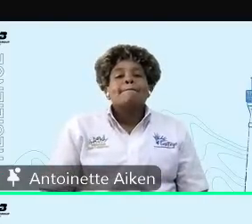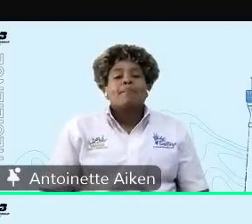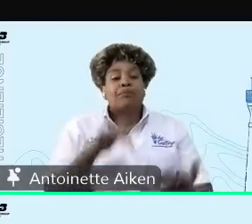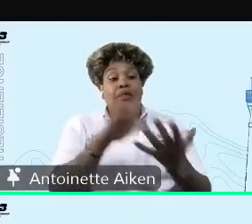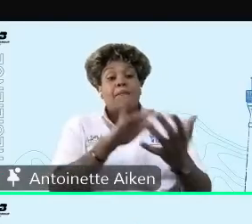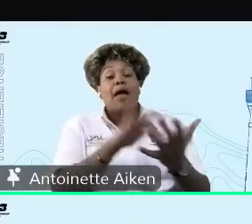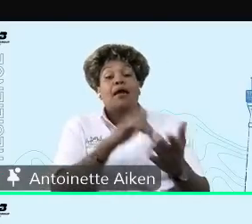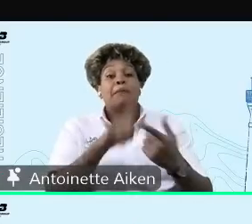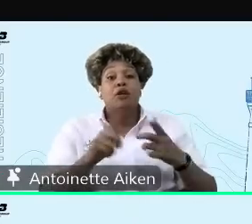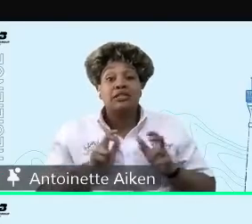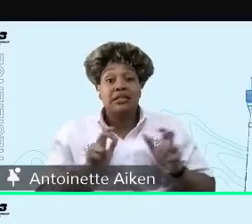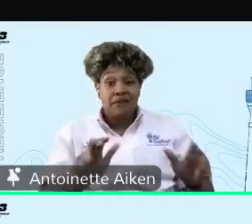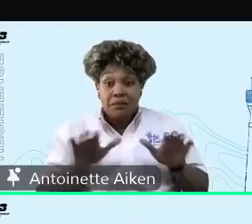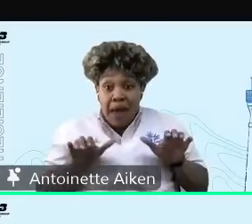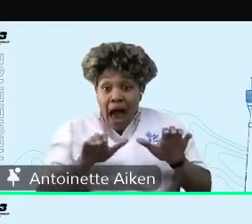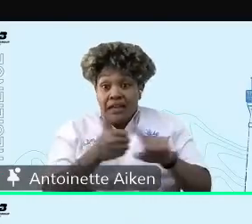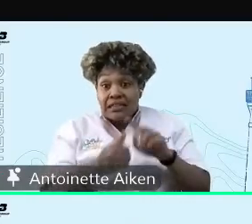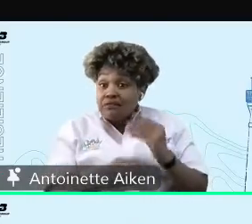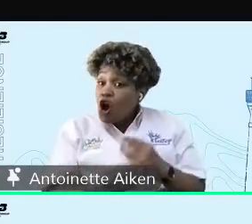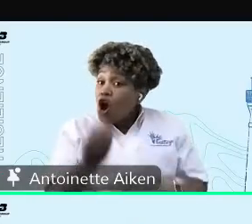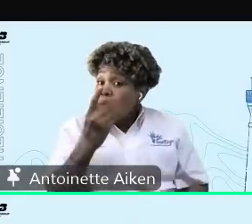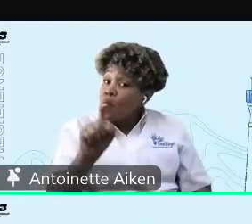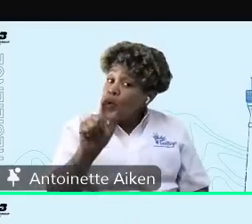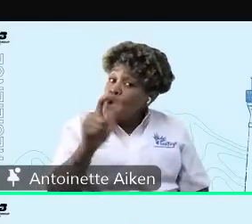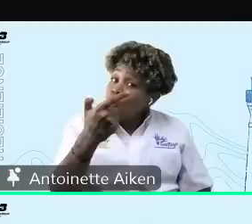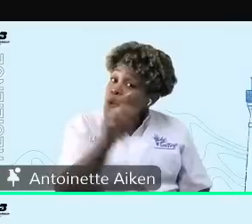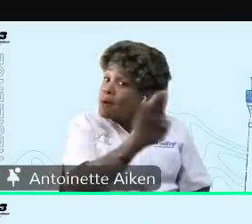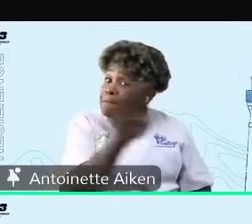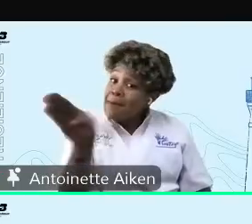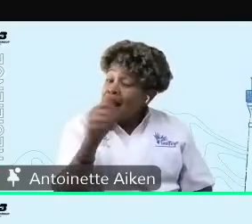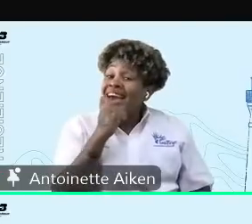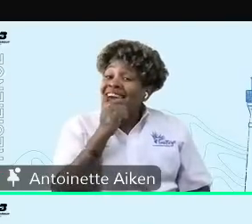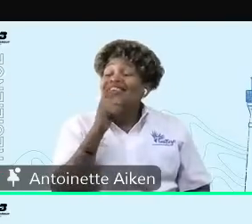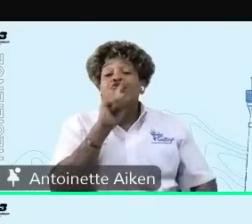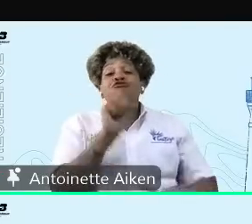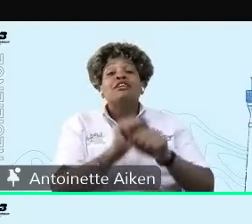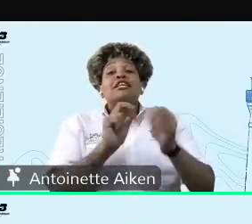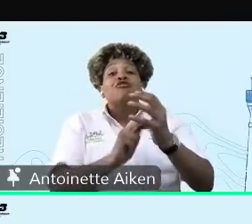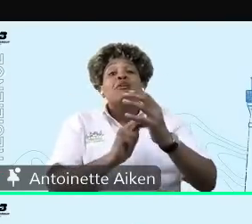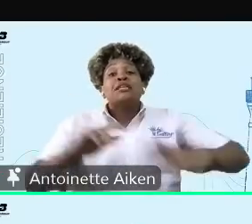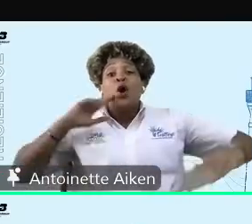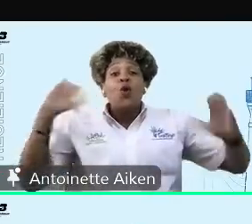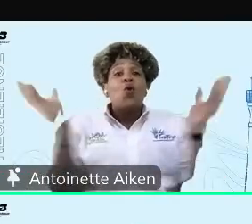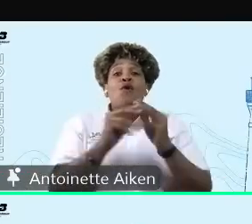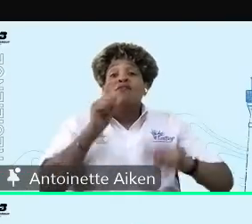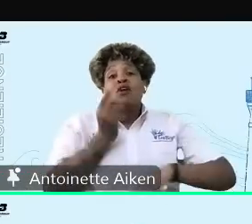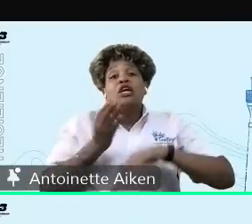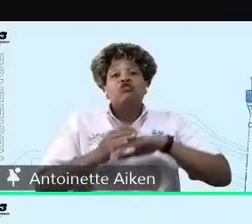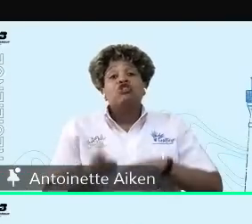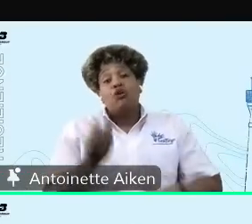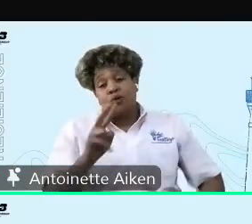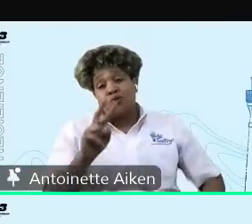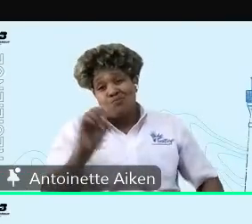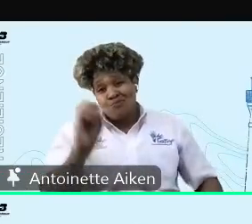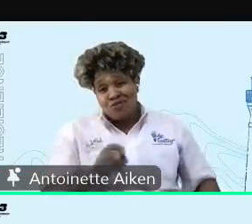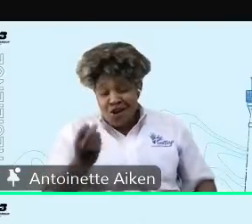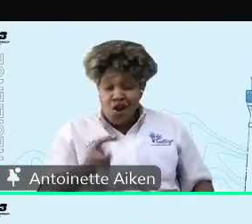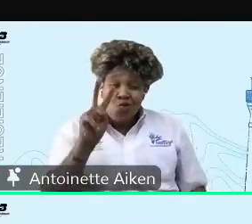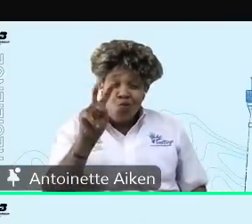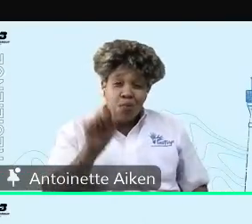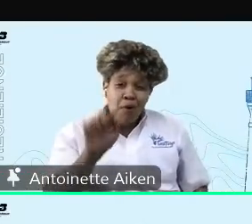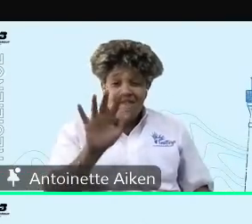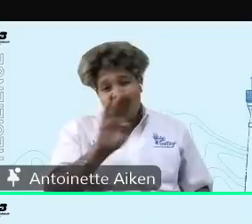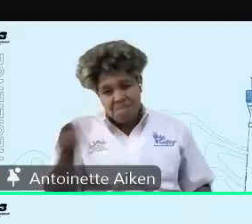Banking and investment activities of 121 billion represented an overall increase of 2% or